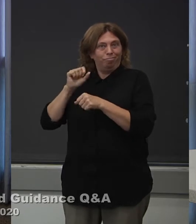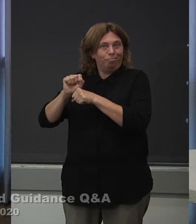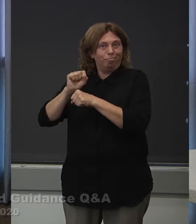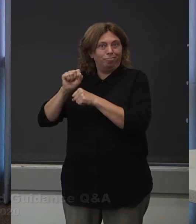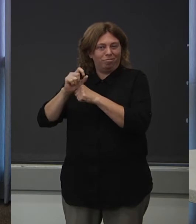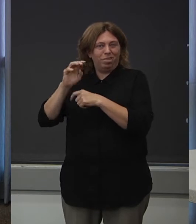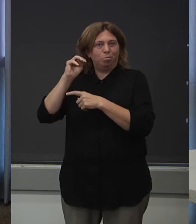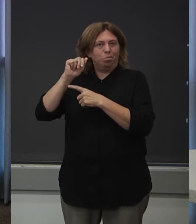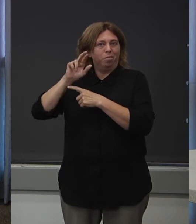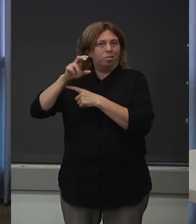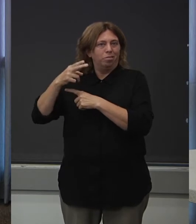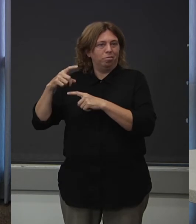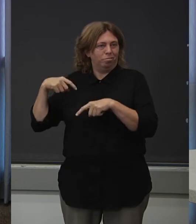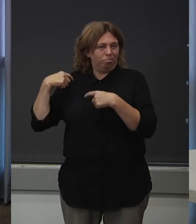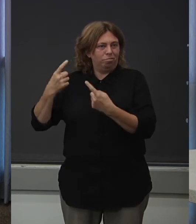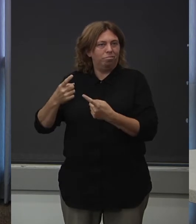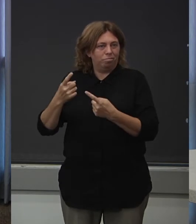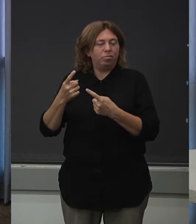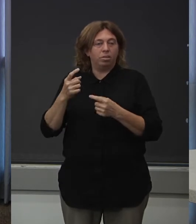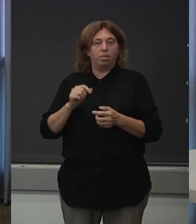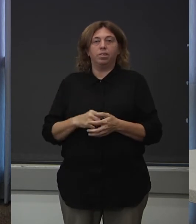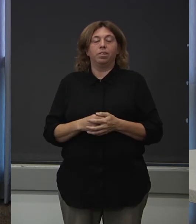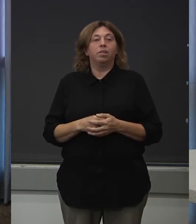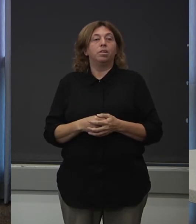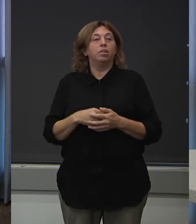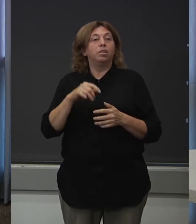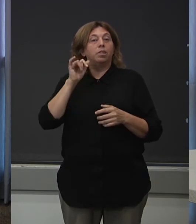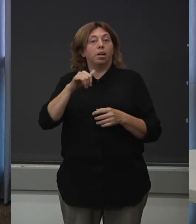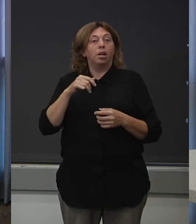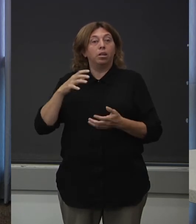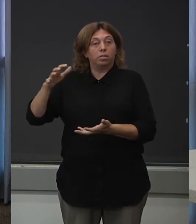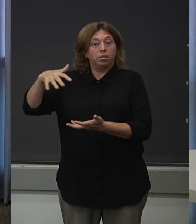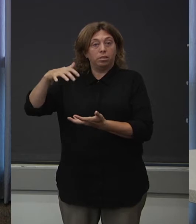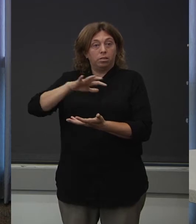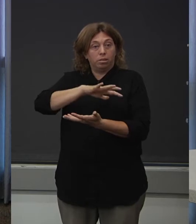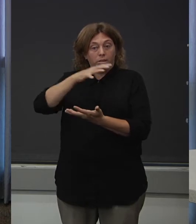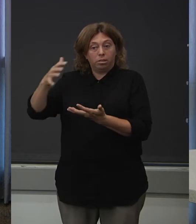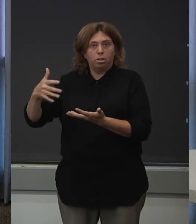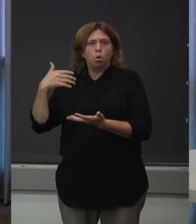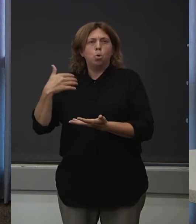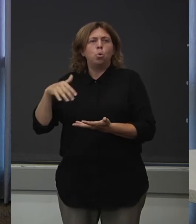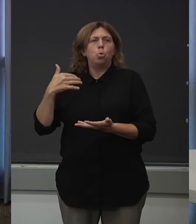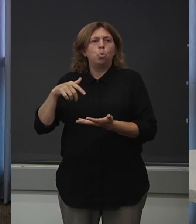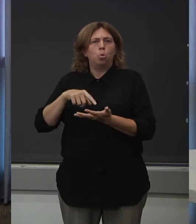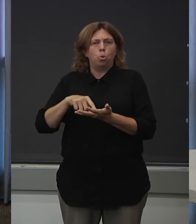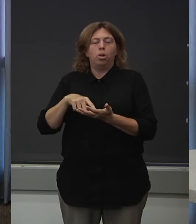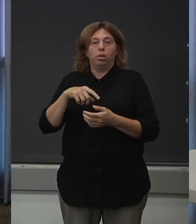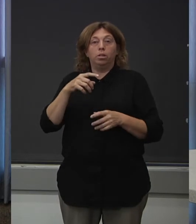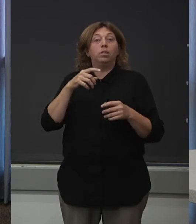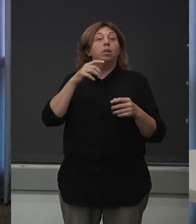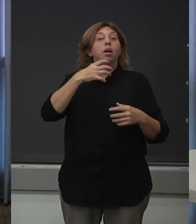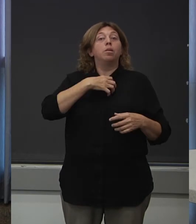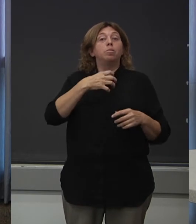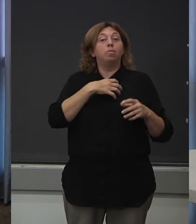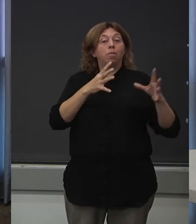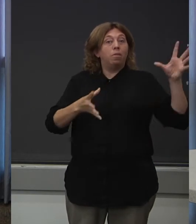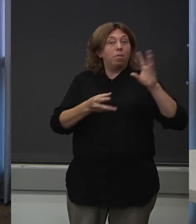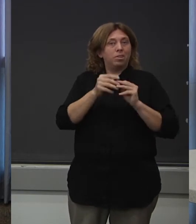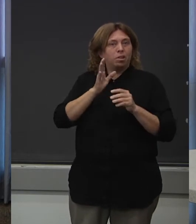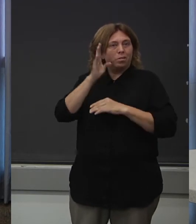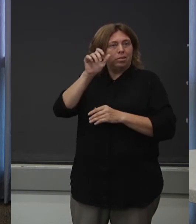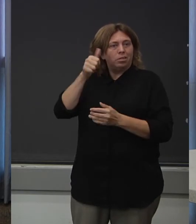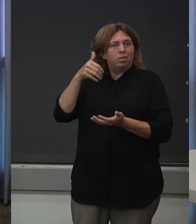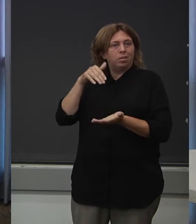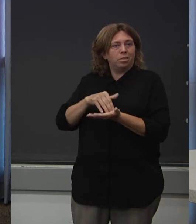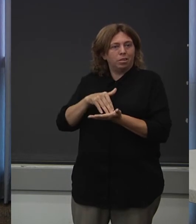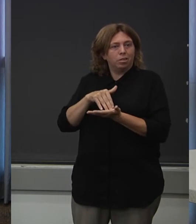more than 10,000 complaints regarding COVID-19. To give you a little bit of perspective, we receive about 2,000 complaints